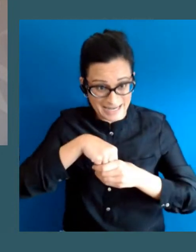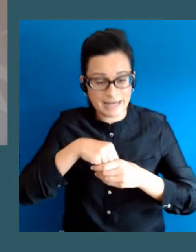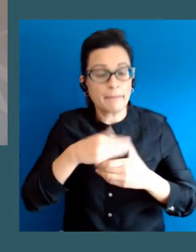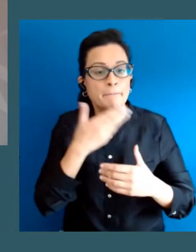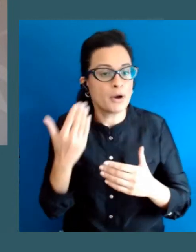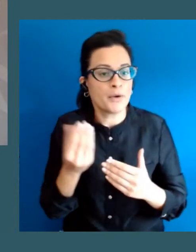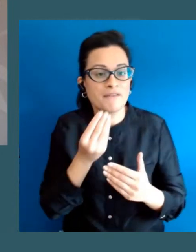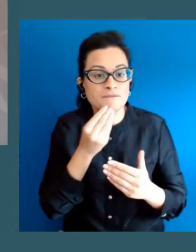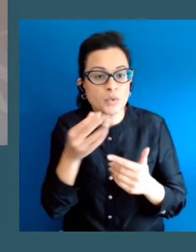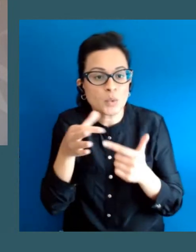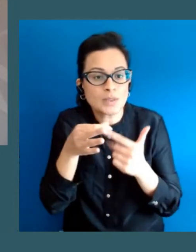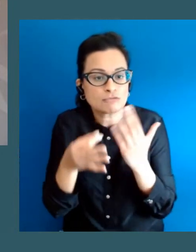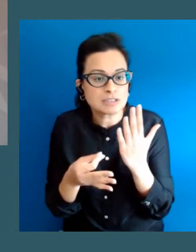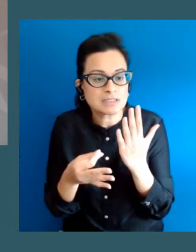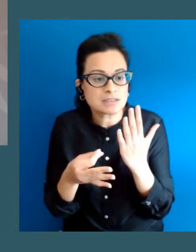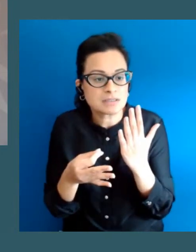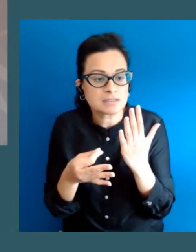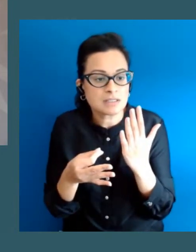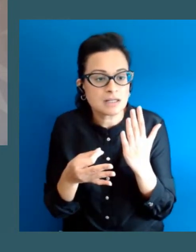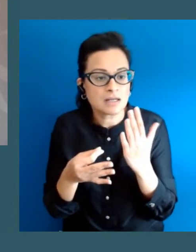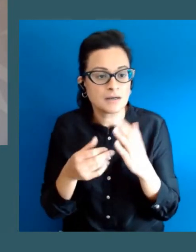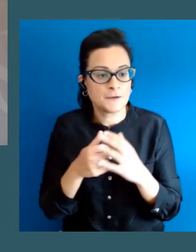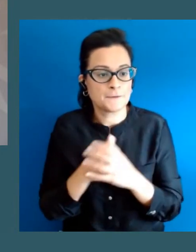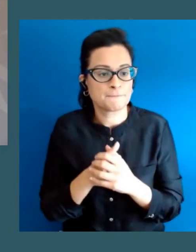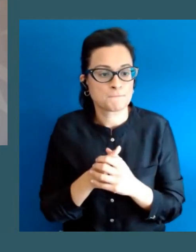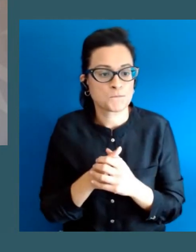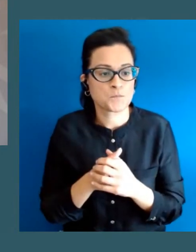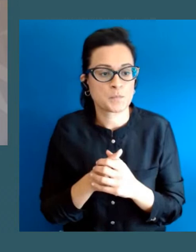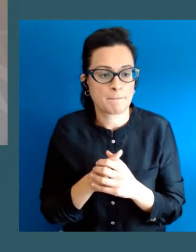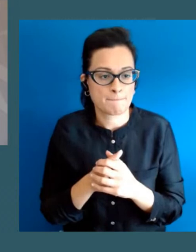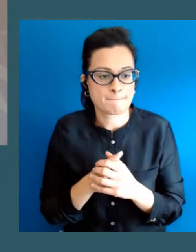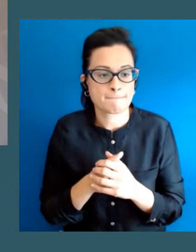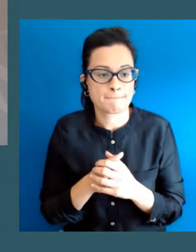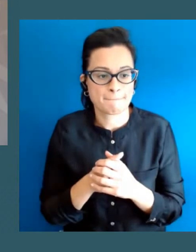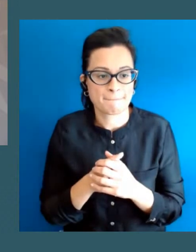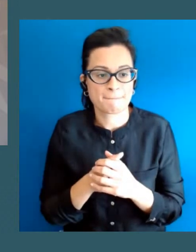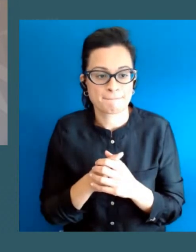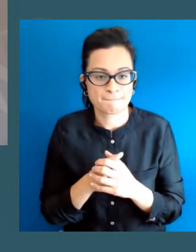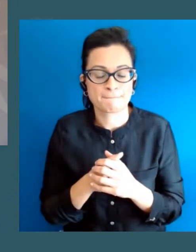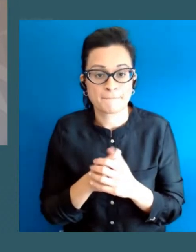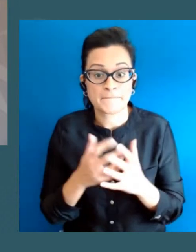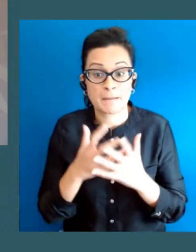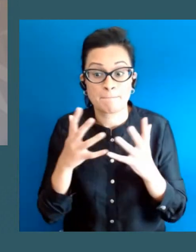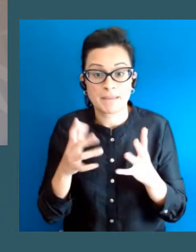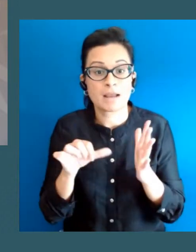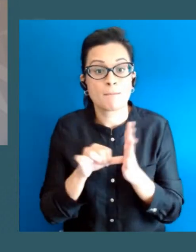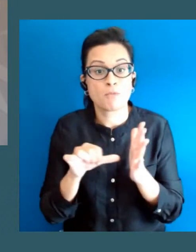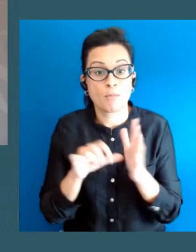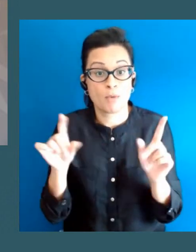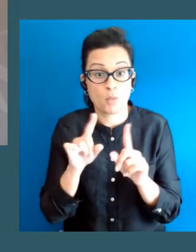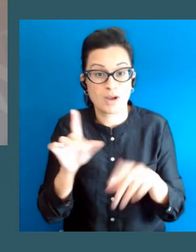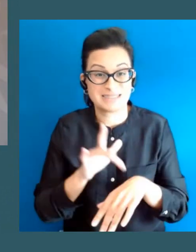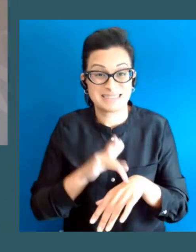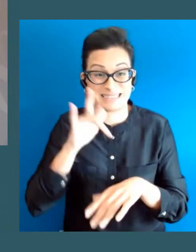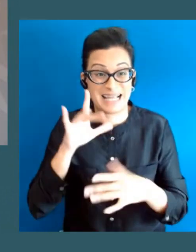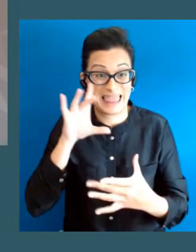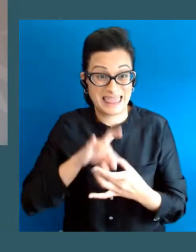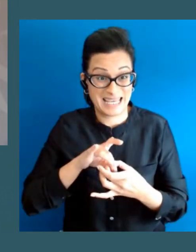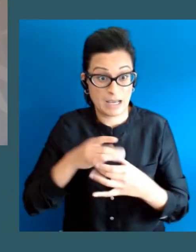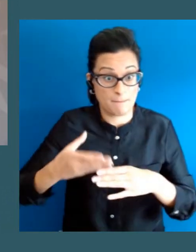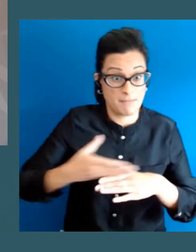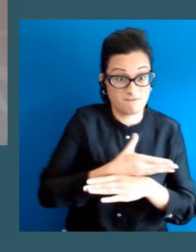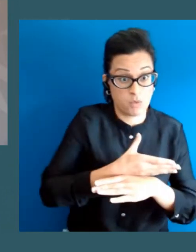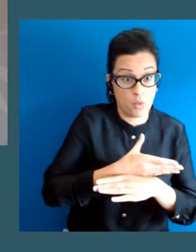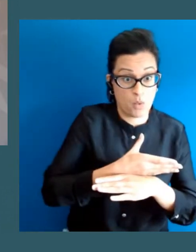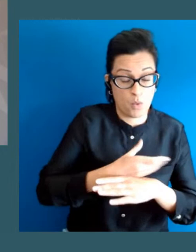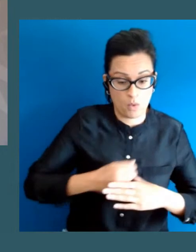because what the a big problem is if you get sensitization through the skin before you actually develop